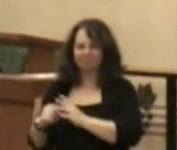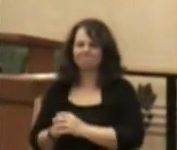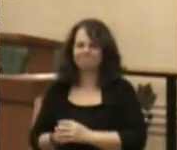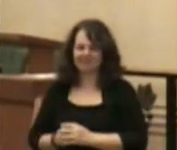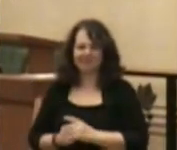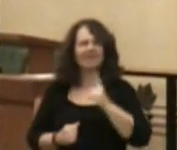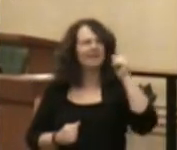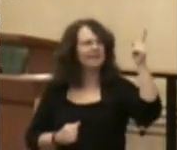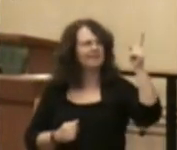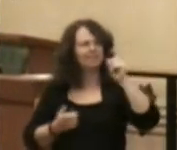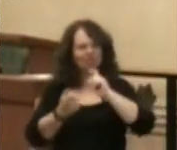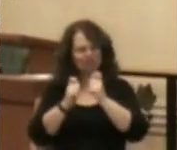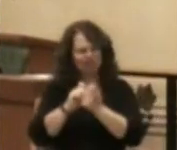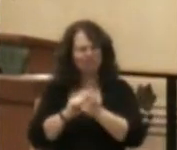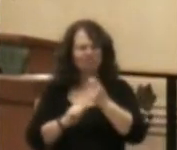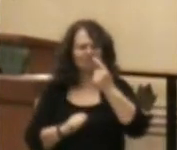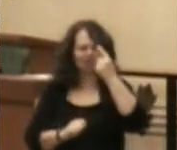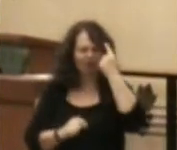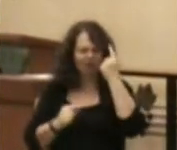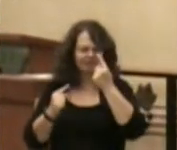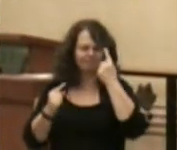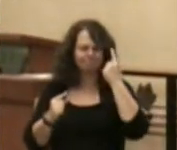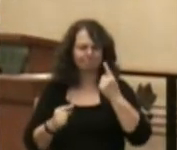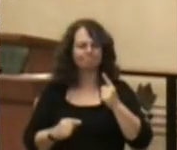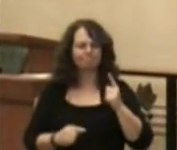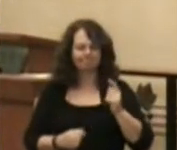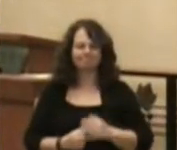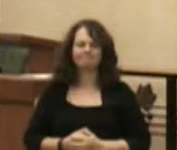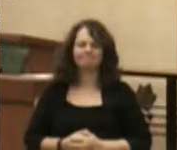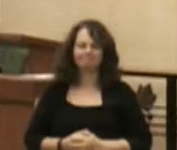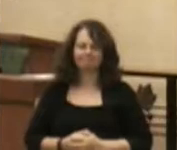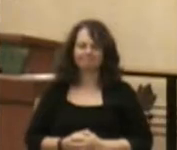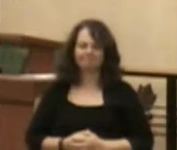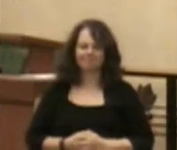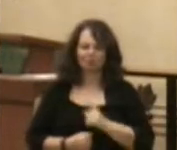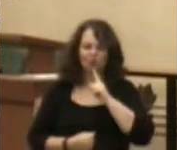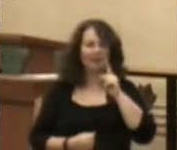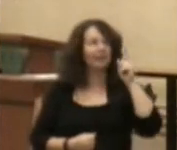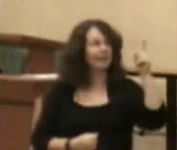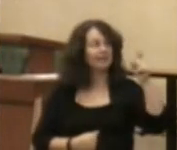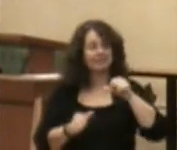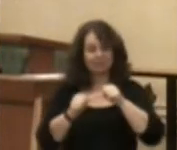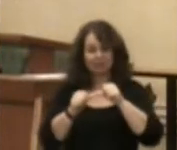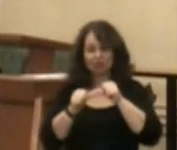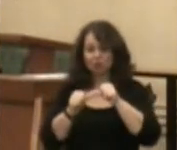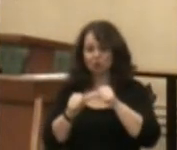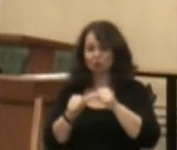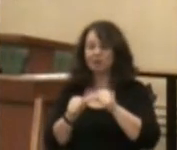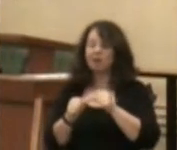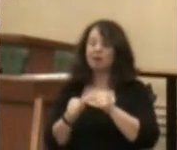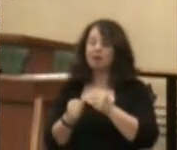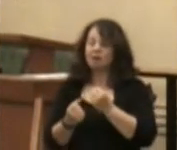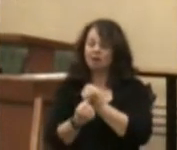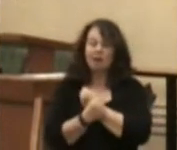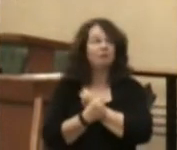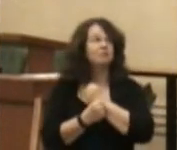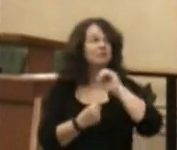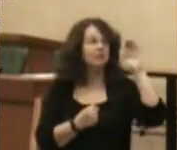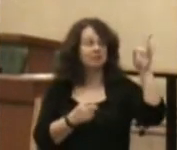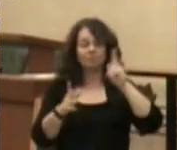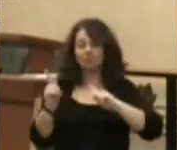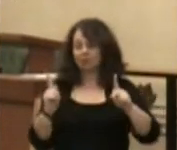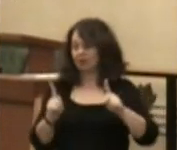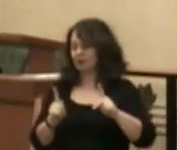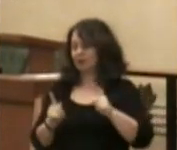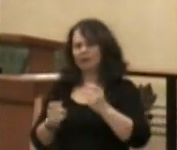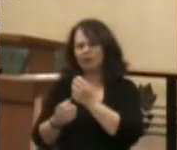this passionate God. Indeed, he continues to passionately love his people, protecting them over